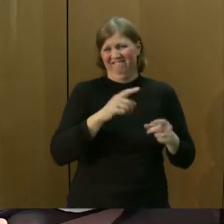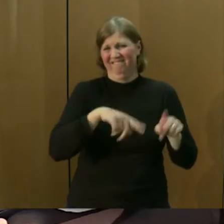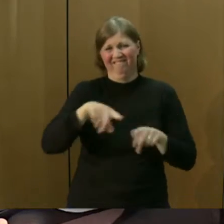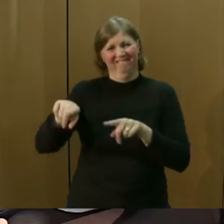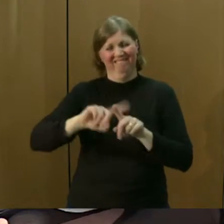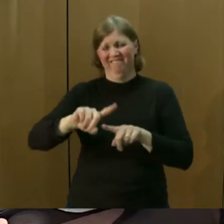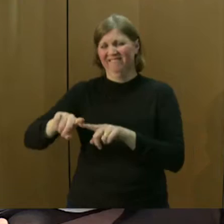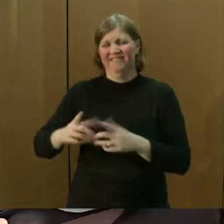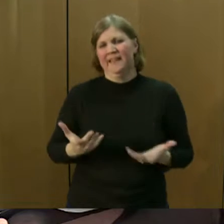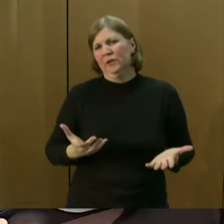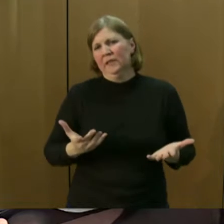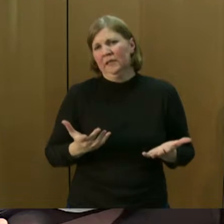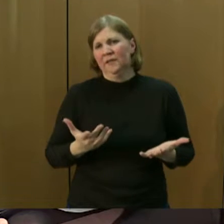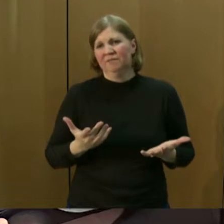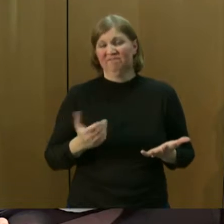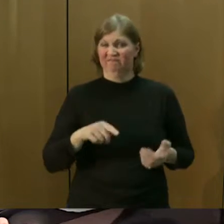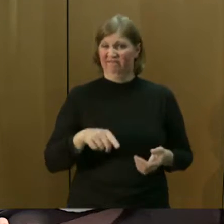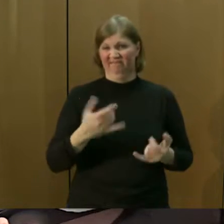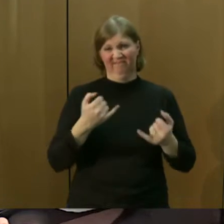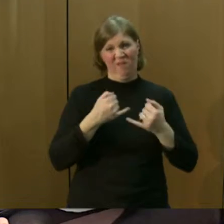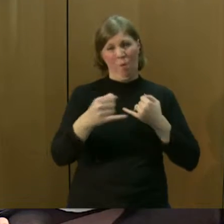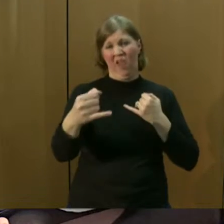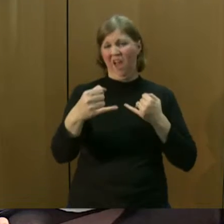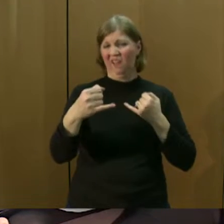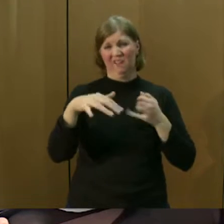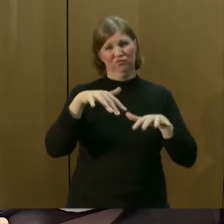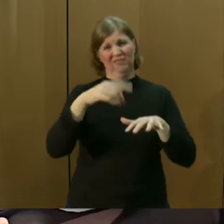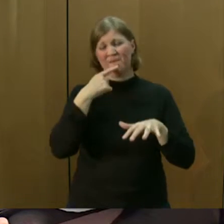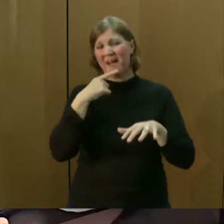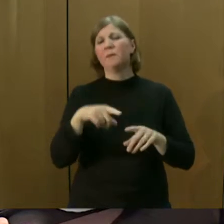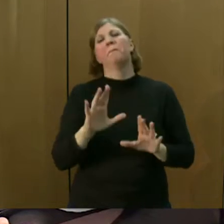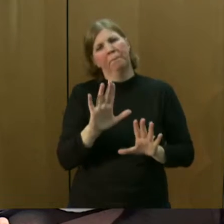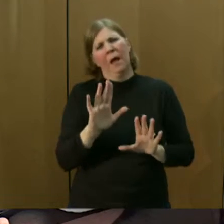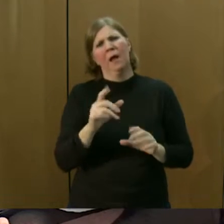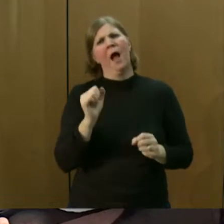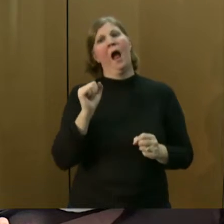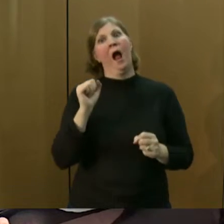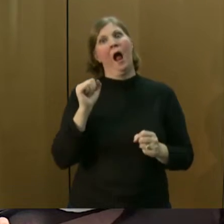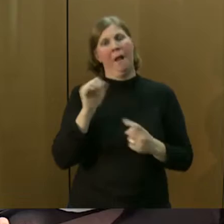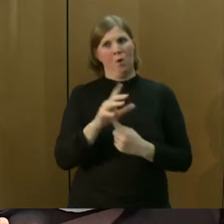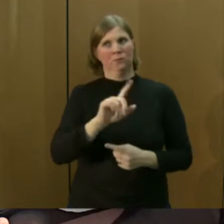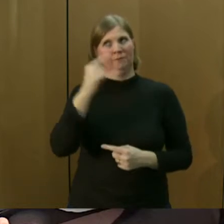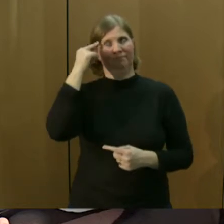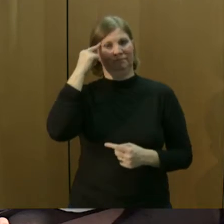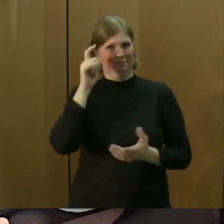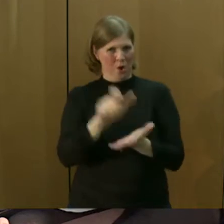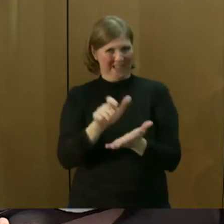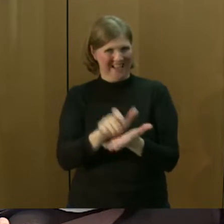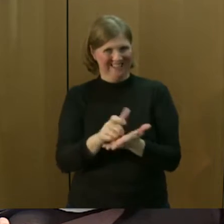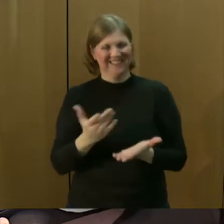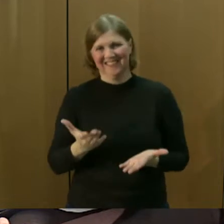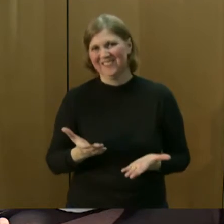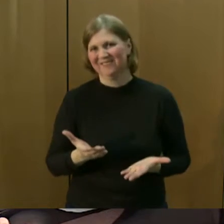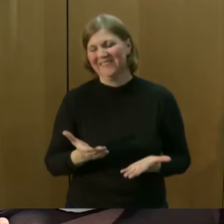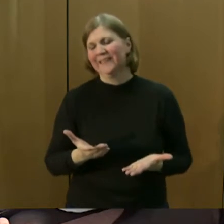of tips online. I think the most important thing about marketing is that if you expect anyone to turn up from any of the